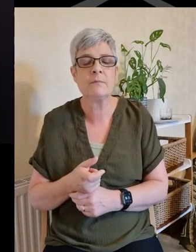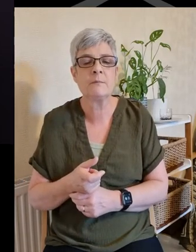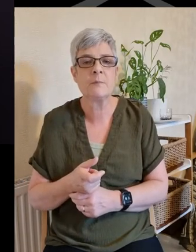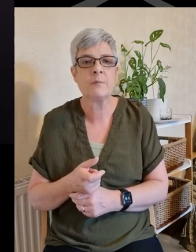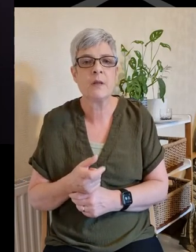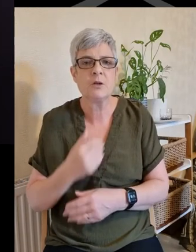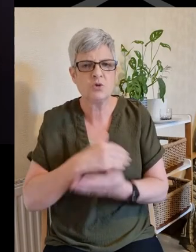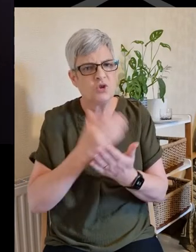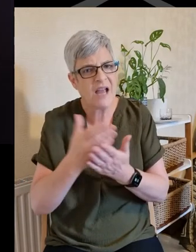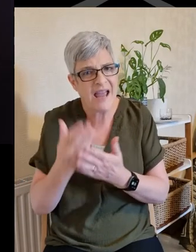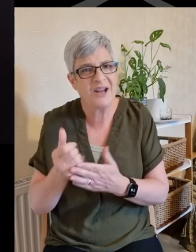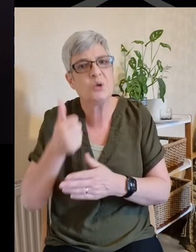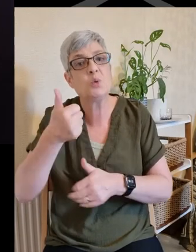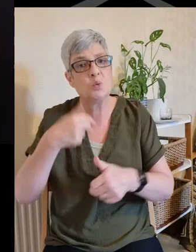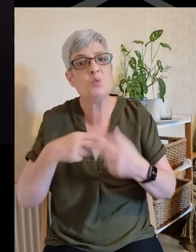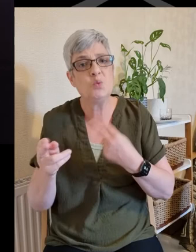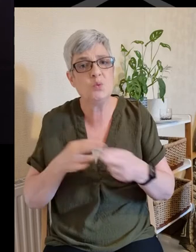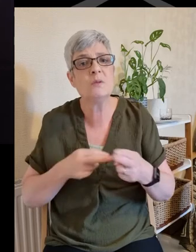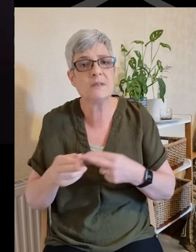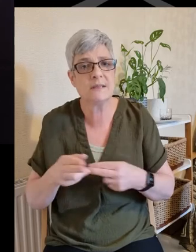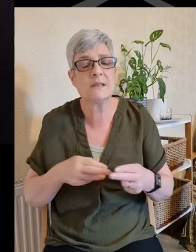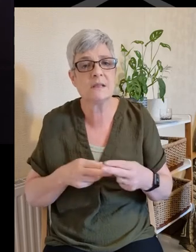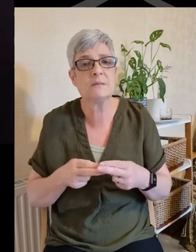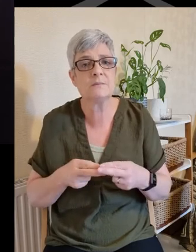and to share the good news,